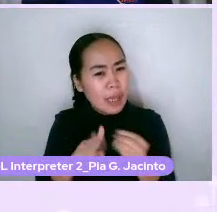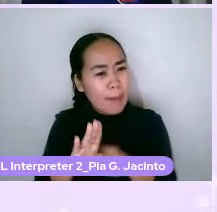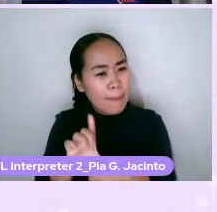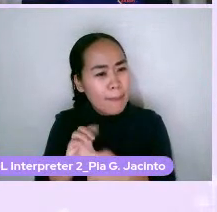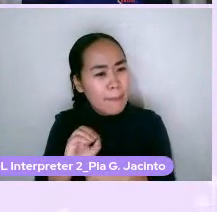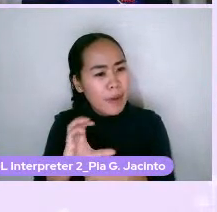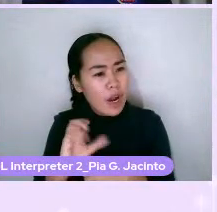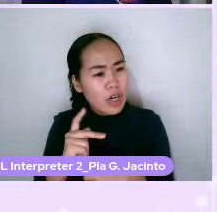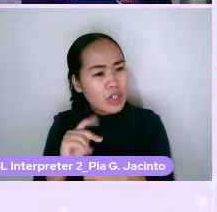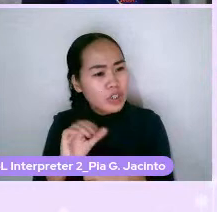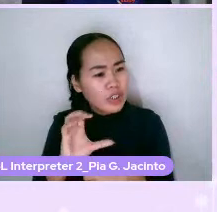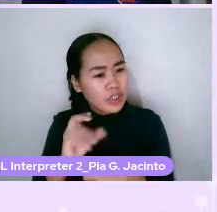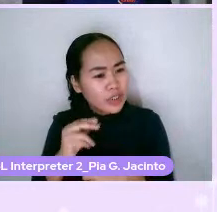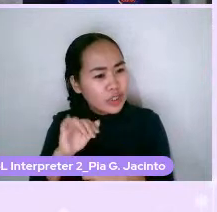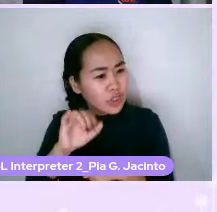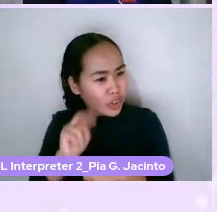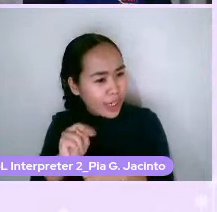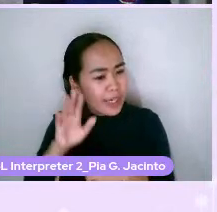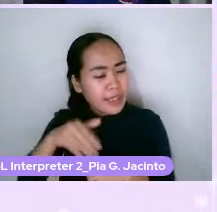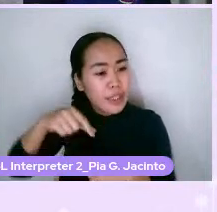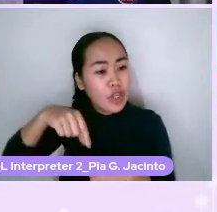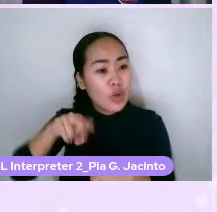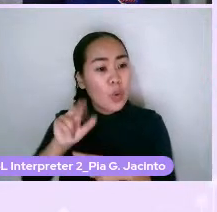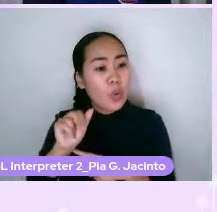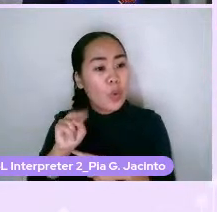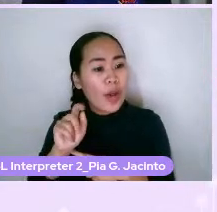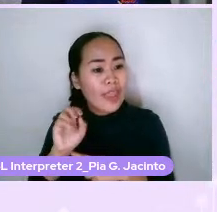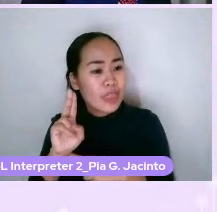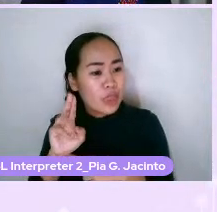and quantum computing simulation.